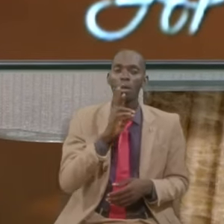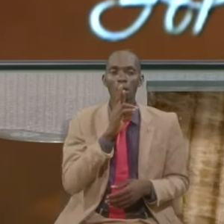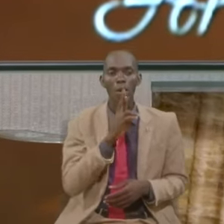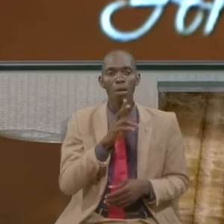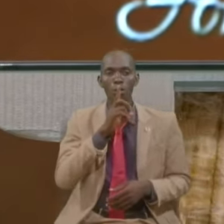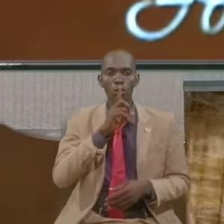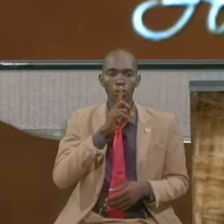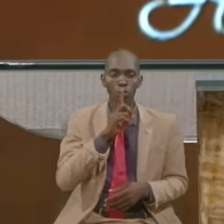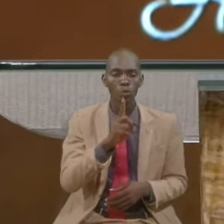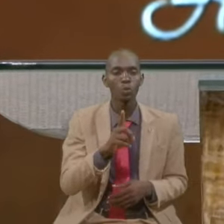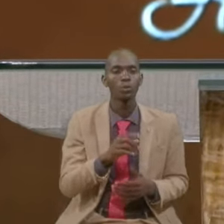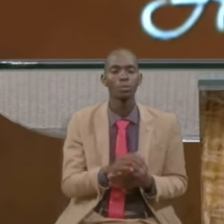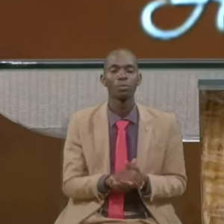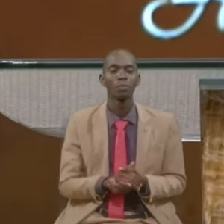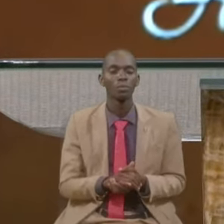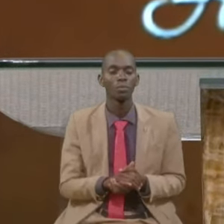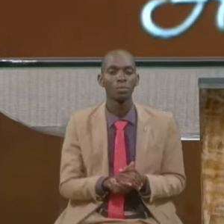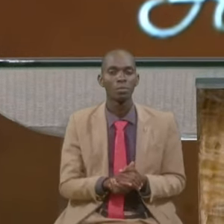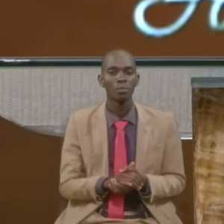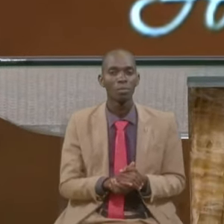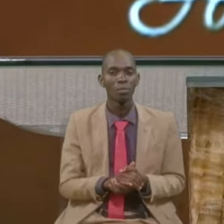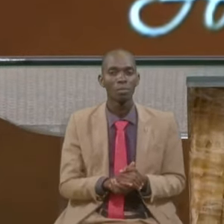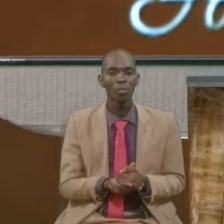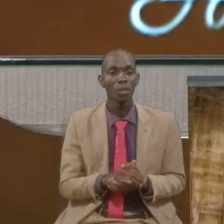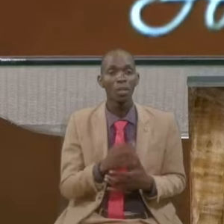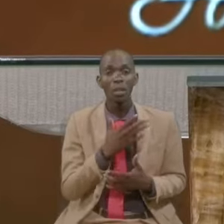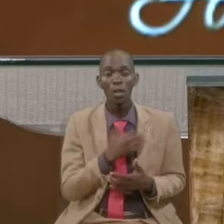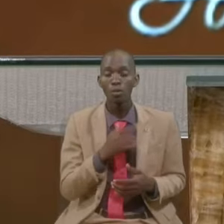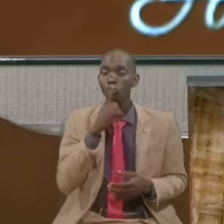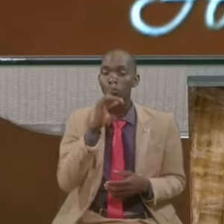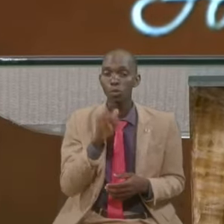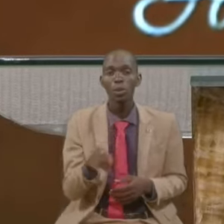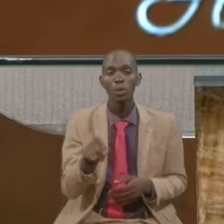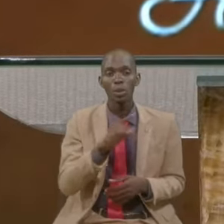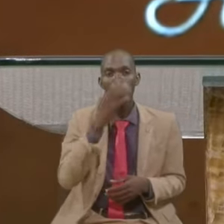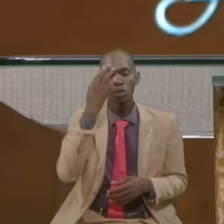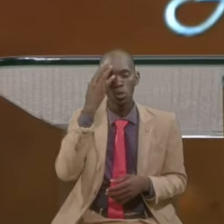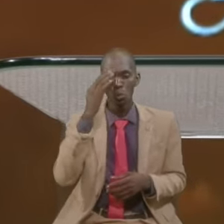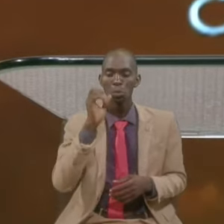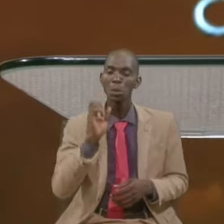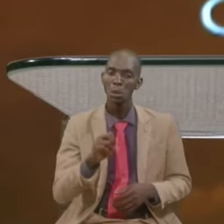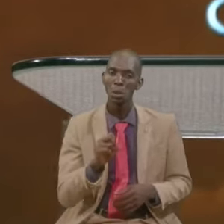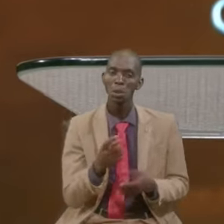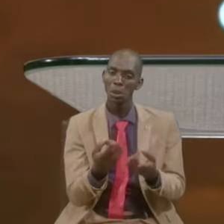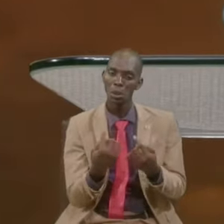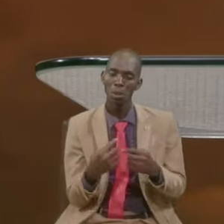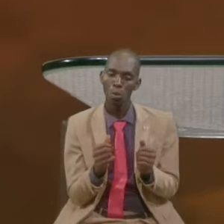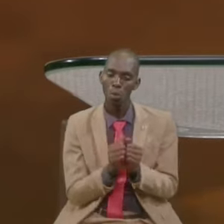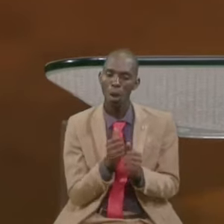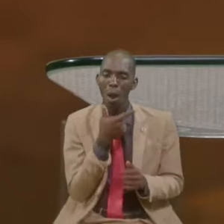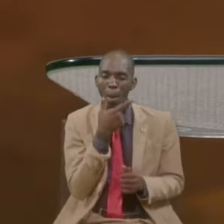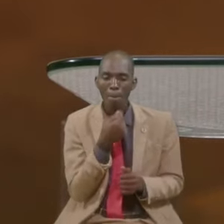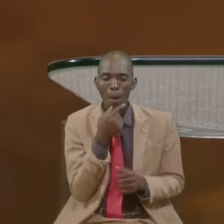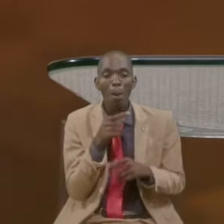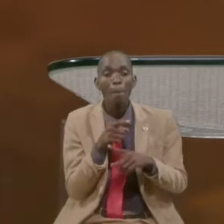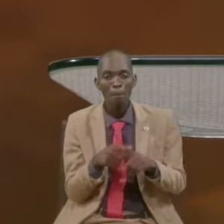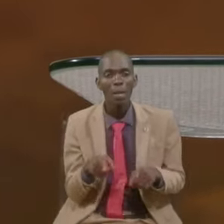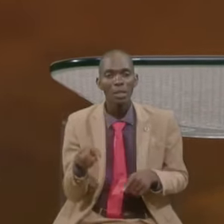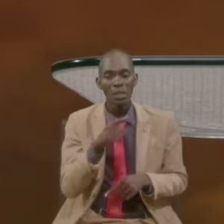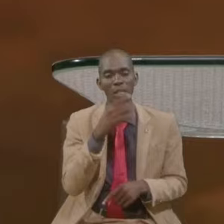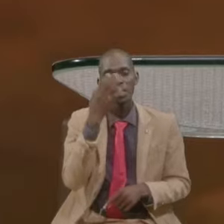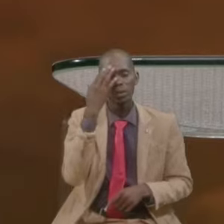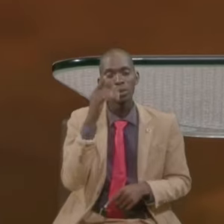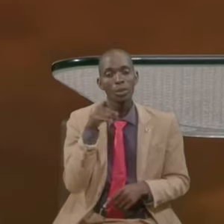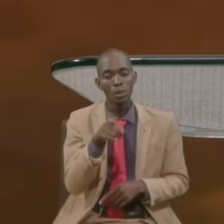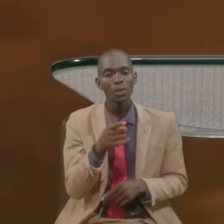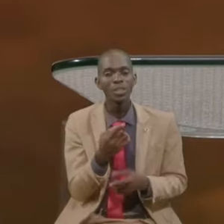thou art true. And really they knew, although they came with pretense, but they knew. Although they came